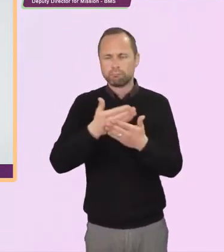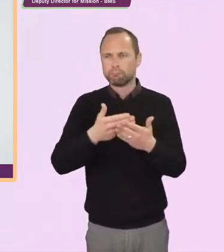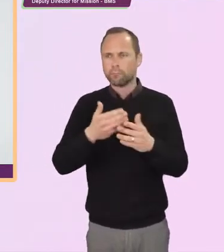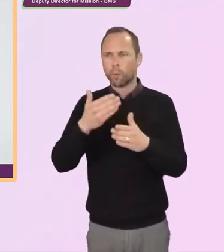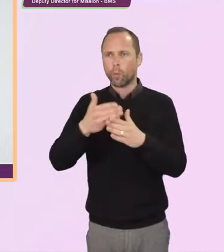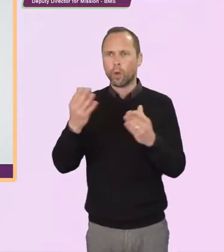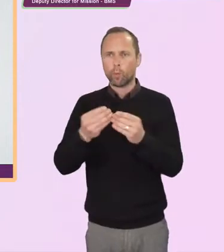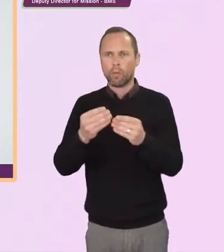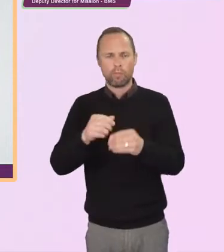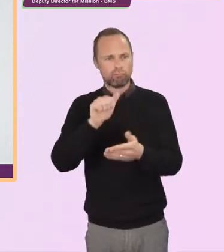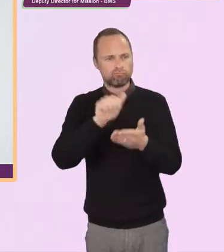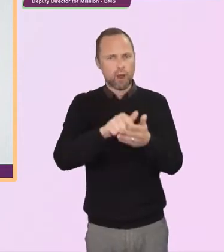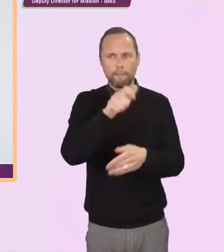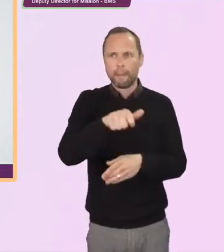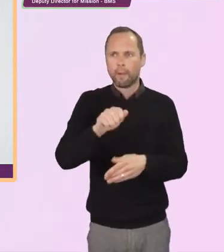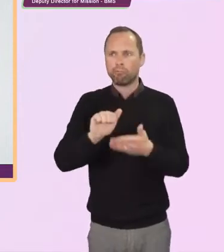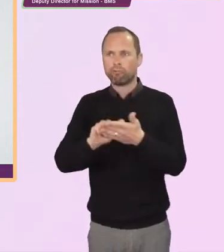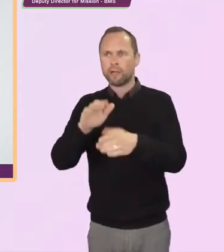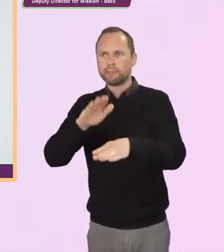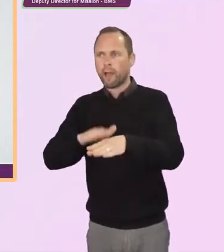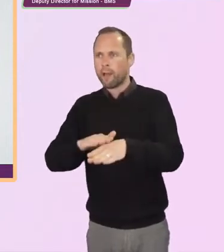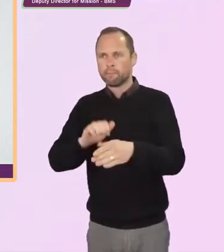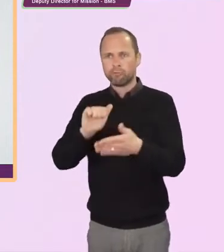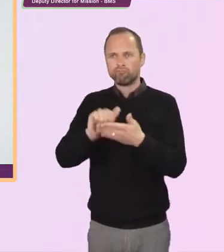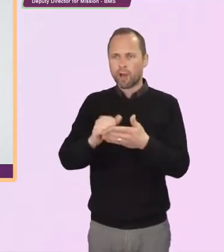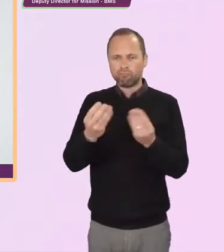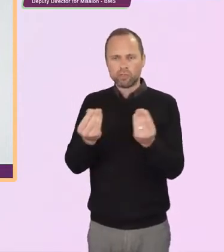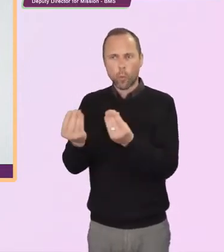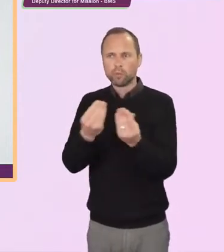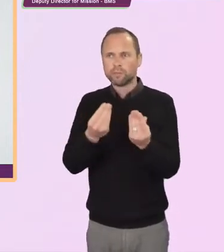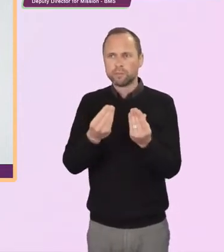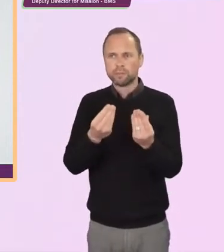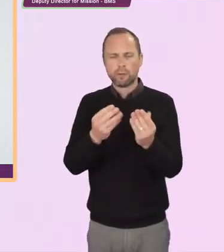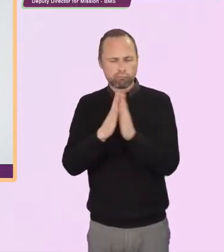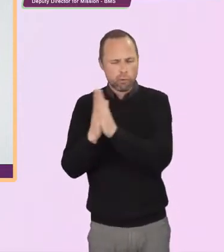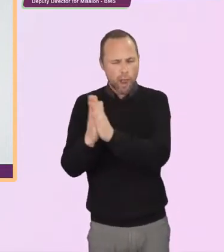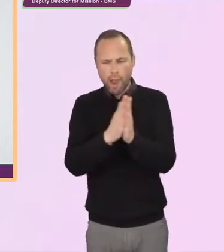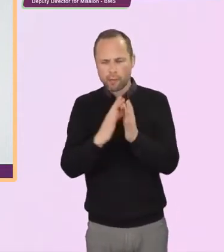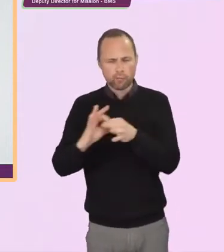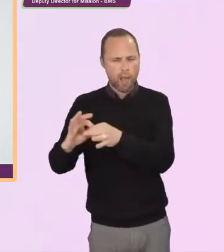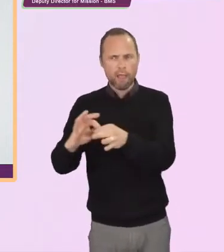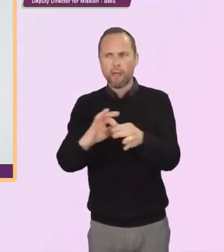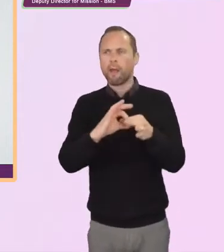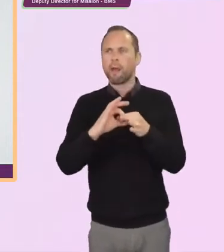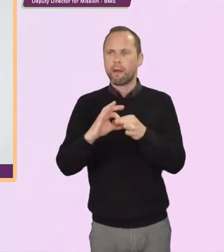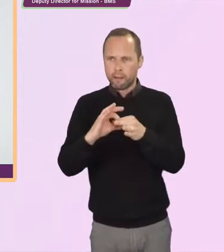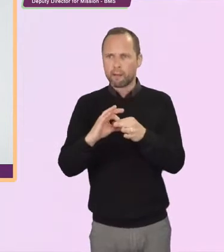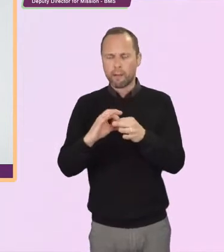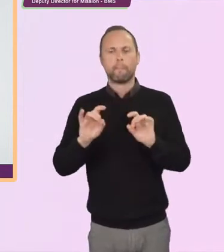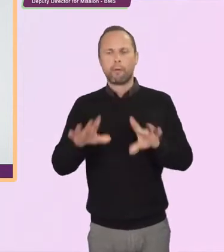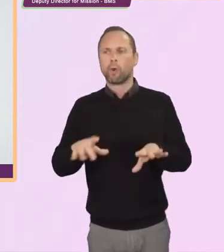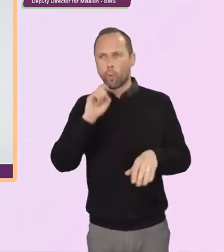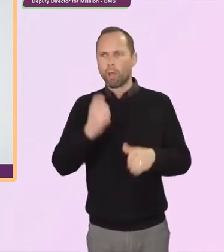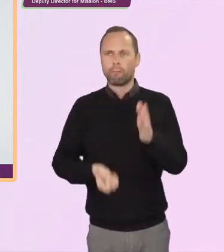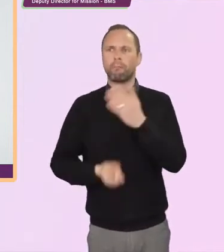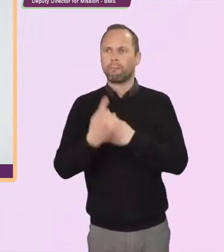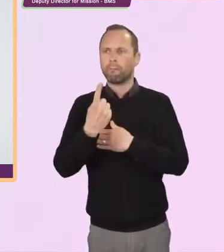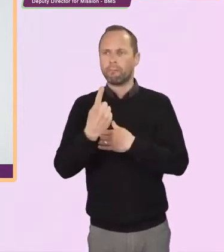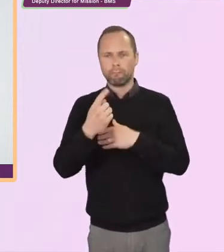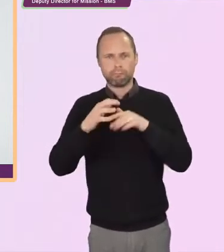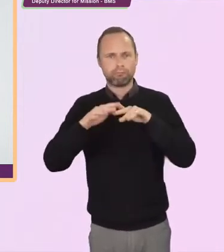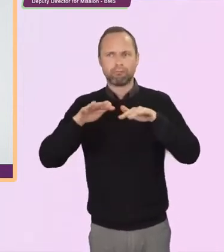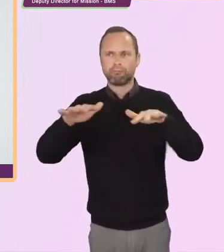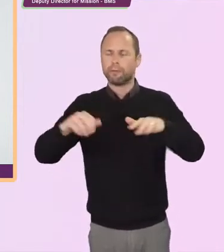backed up by your prayers and your generosity, and then miracles happen. And so ultimately, yes,